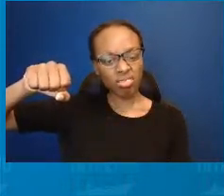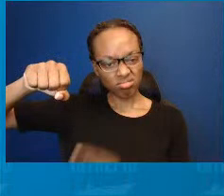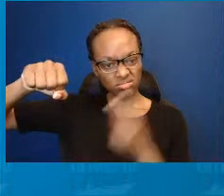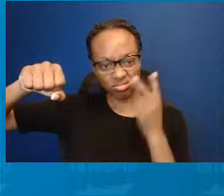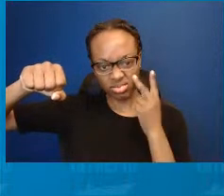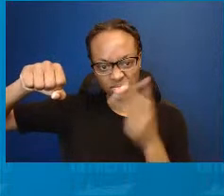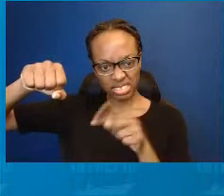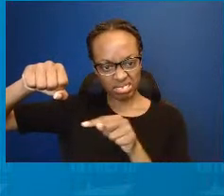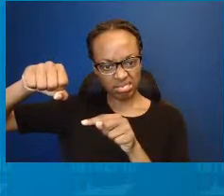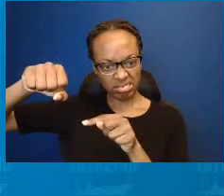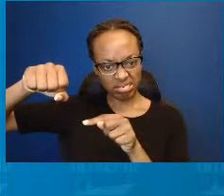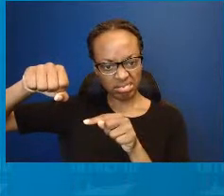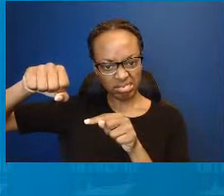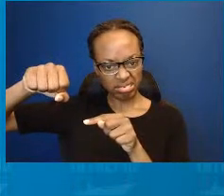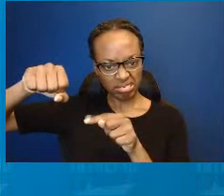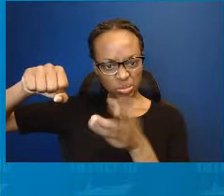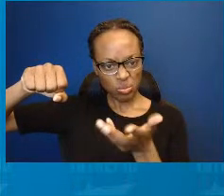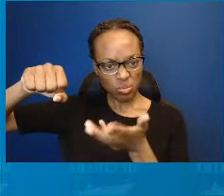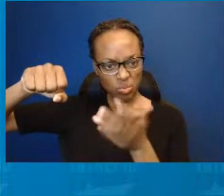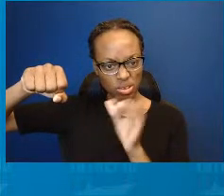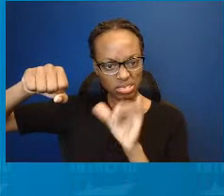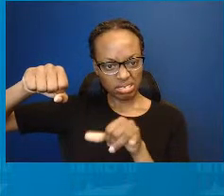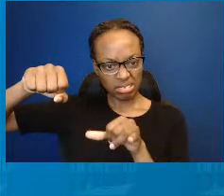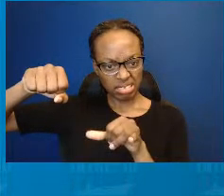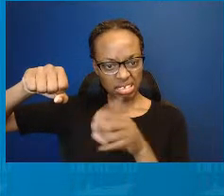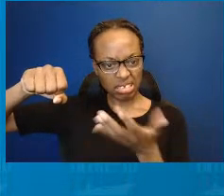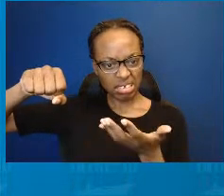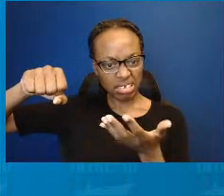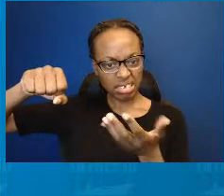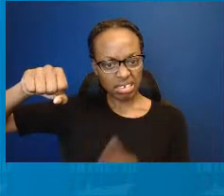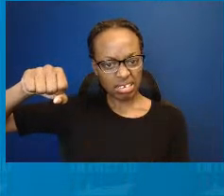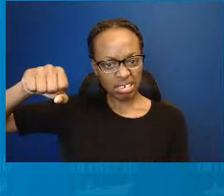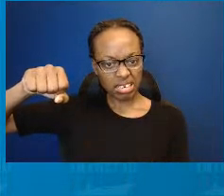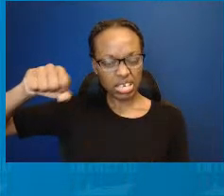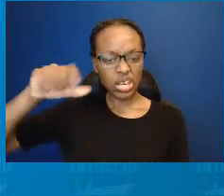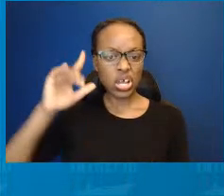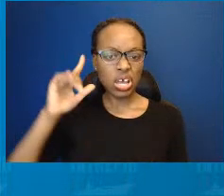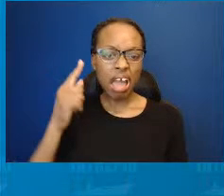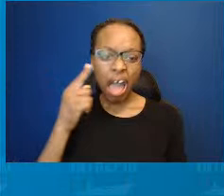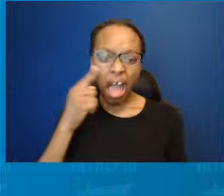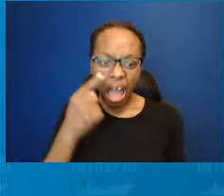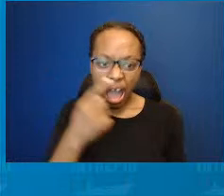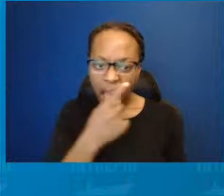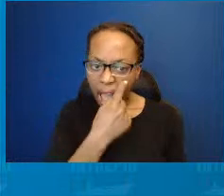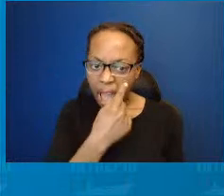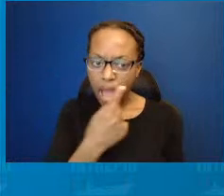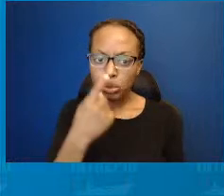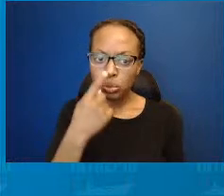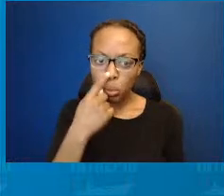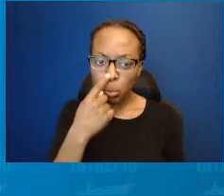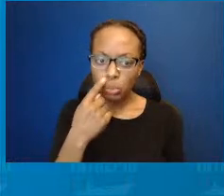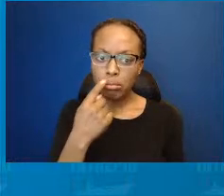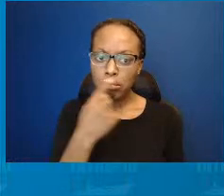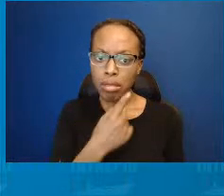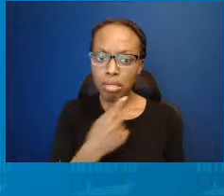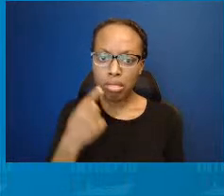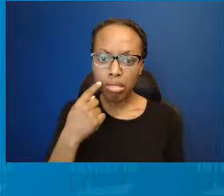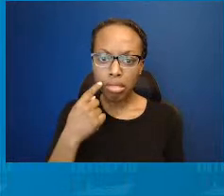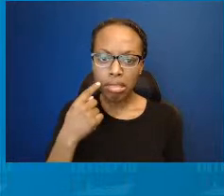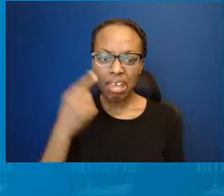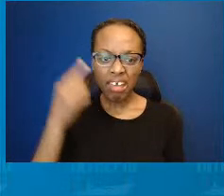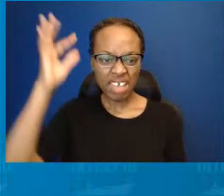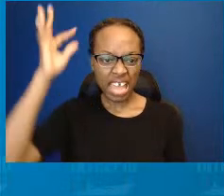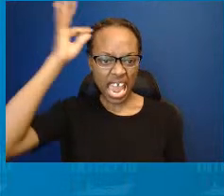hand? What is this thing here? Right? It looks like it has eyes, a nose, a mouth. It also looks like it has